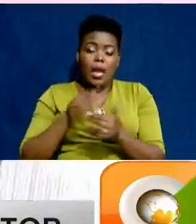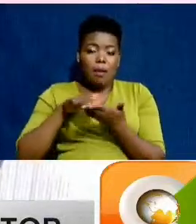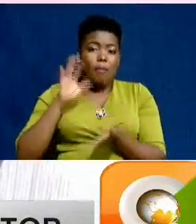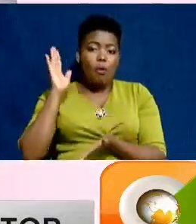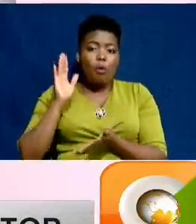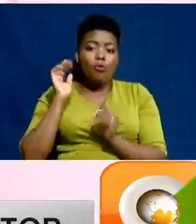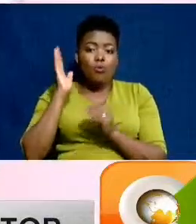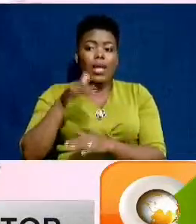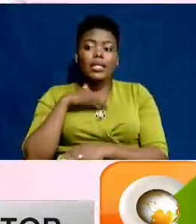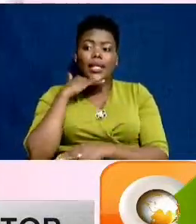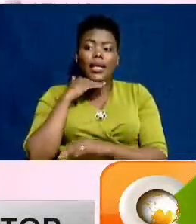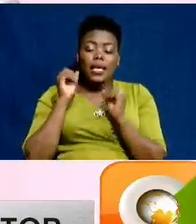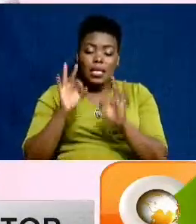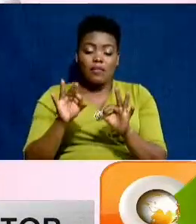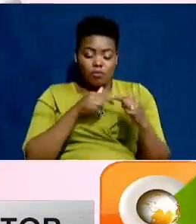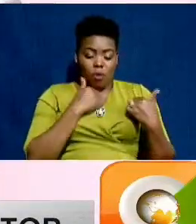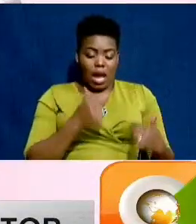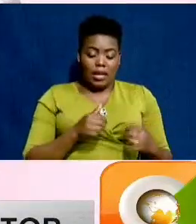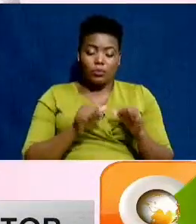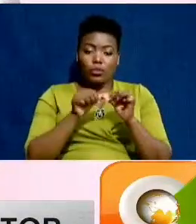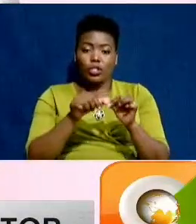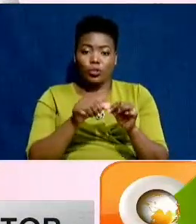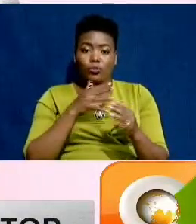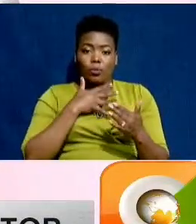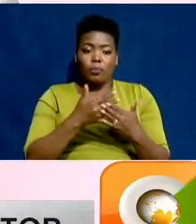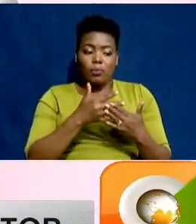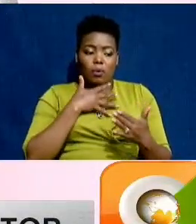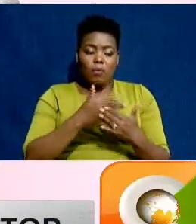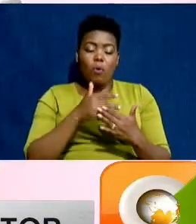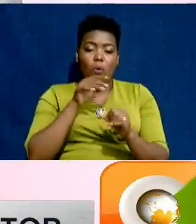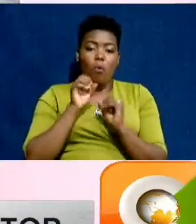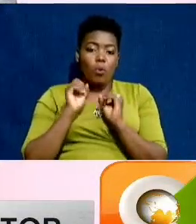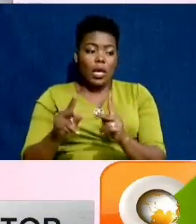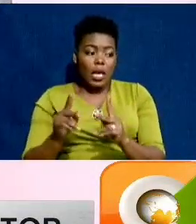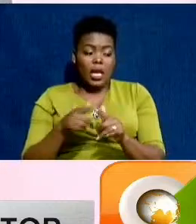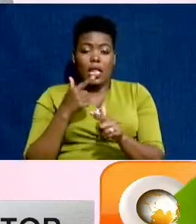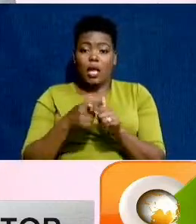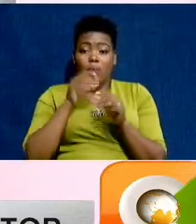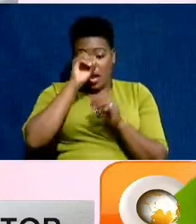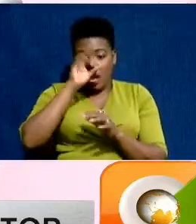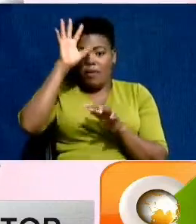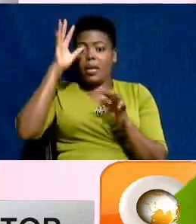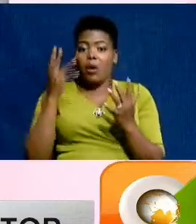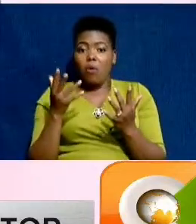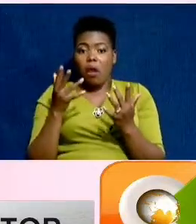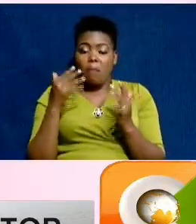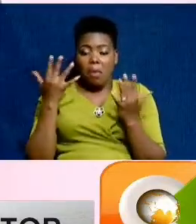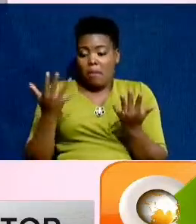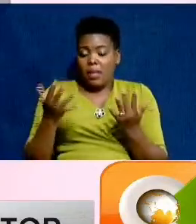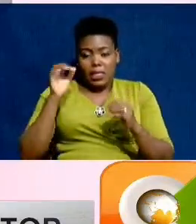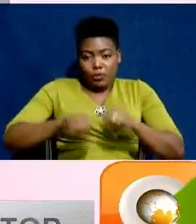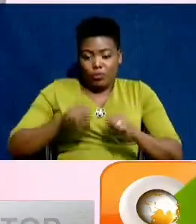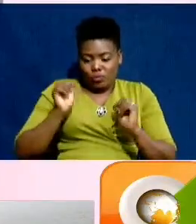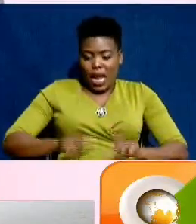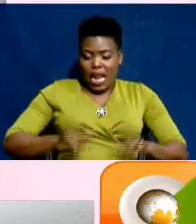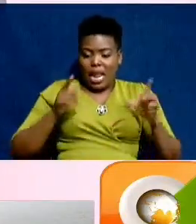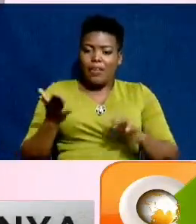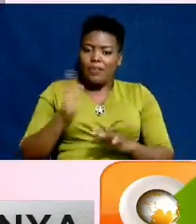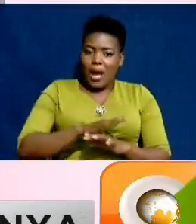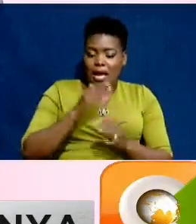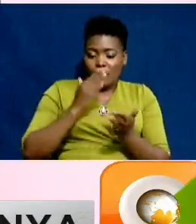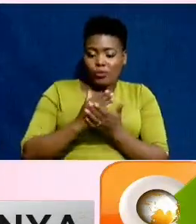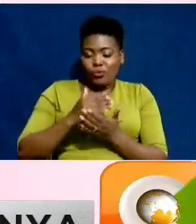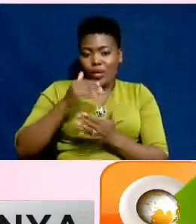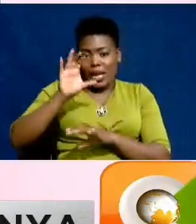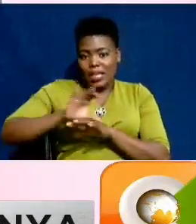likely you're going to die. So long as your heart continues to beat, all right, can there be a miracle? It's possible, you know, we are believers. Will